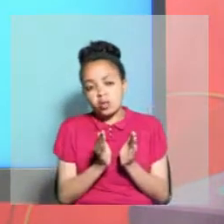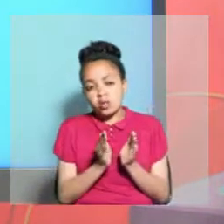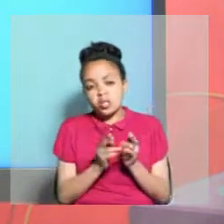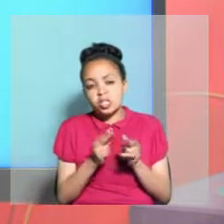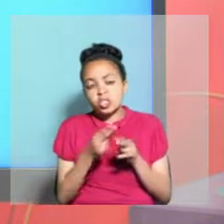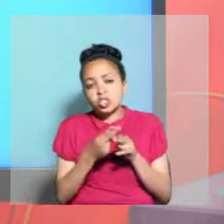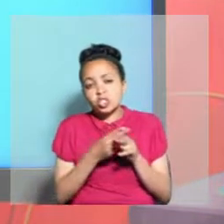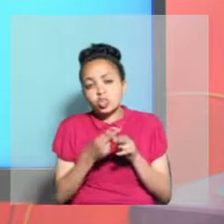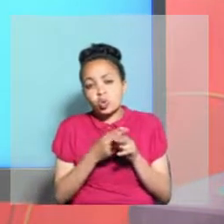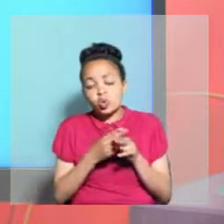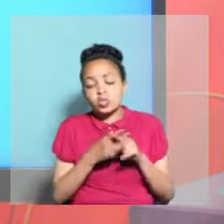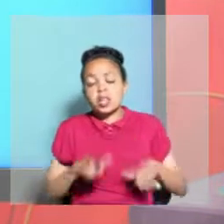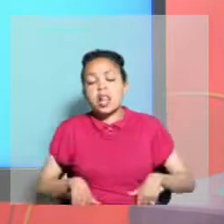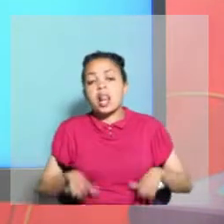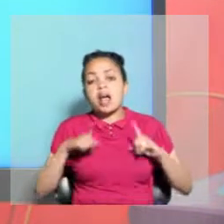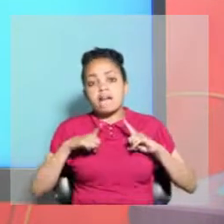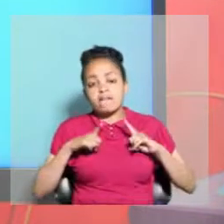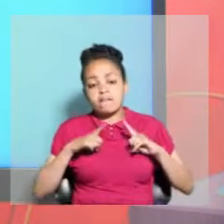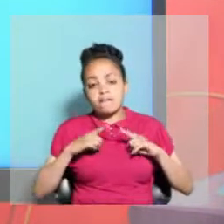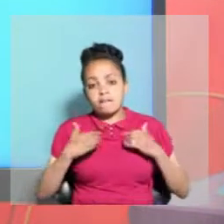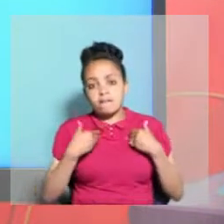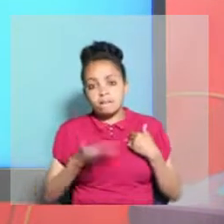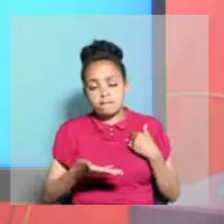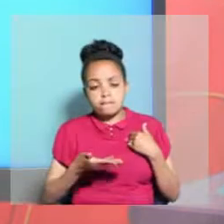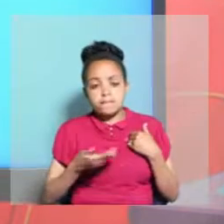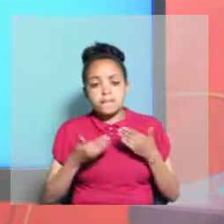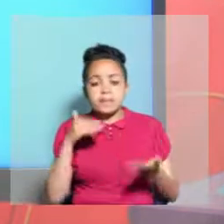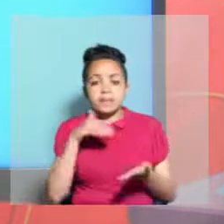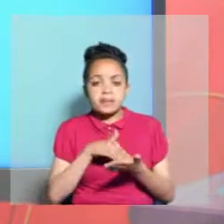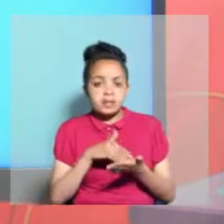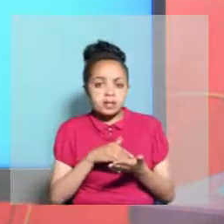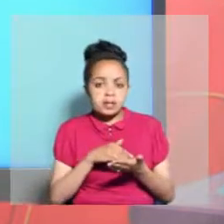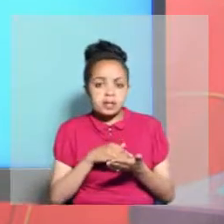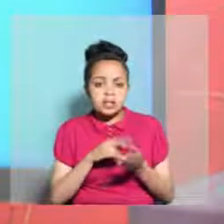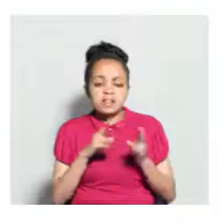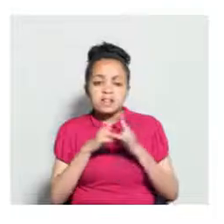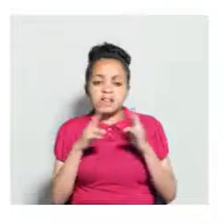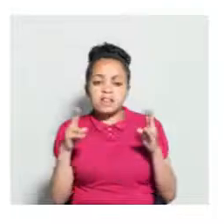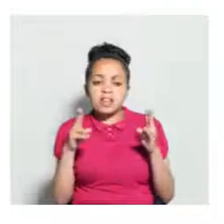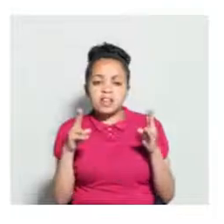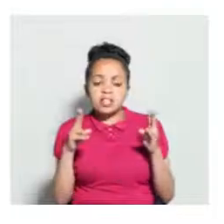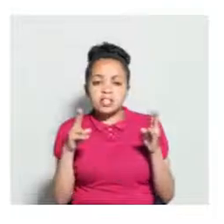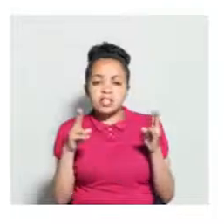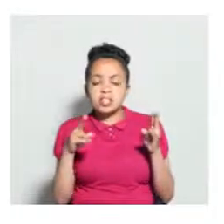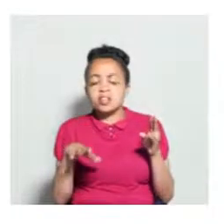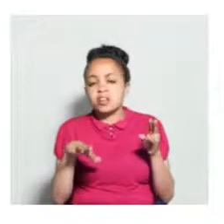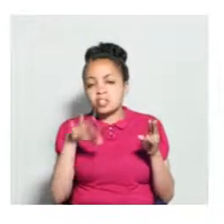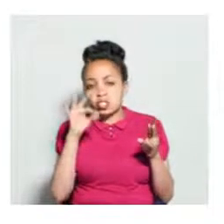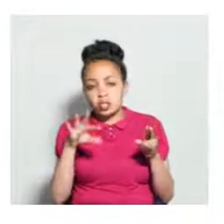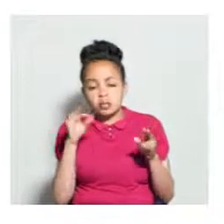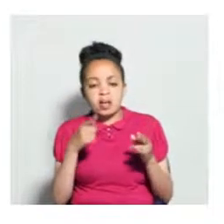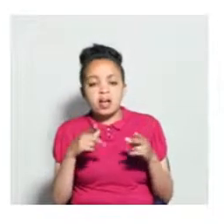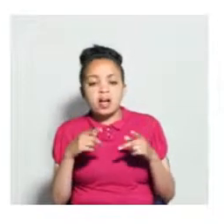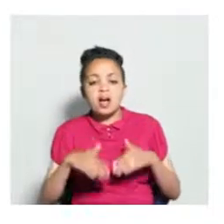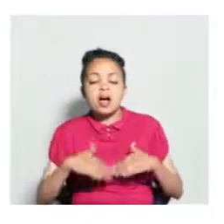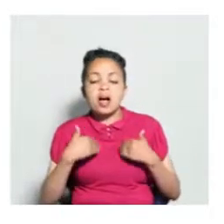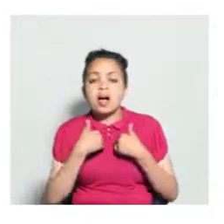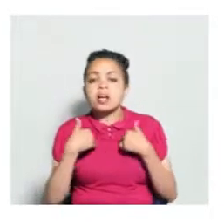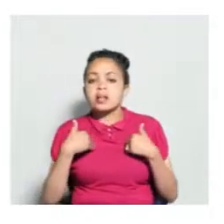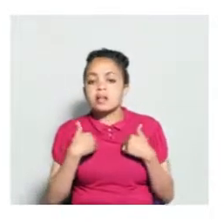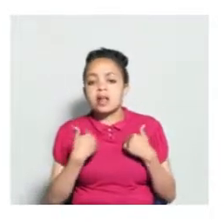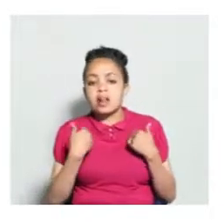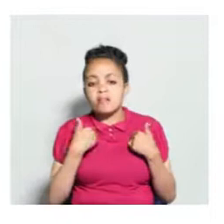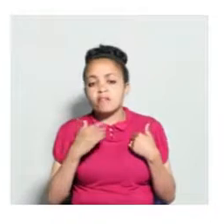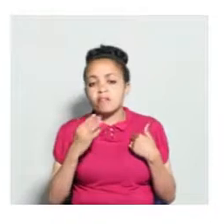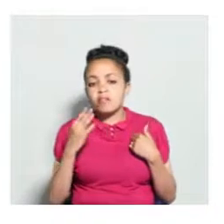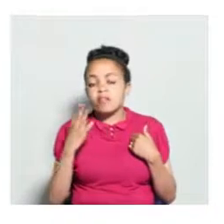with short life cycle. And again, it is very cheap. And again, this animal can have 4